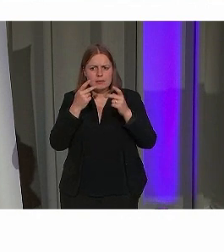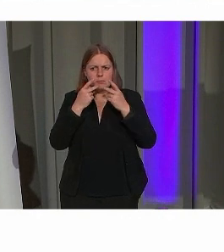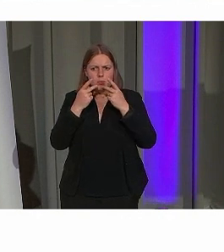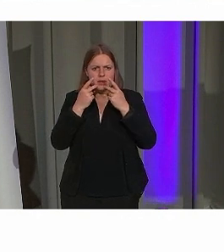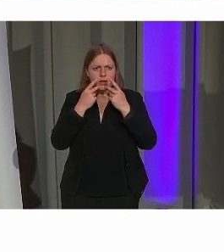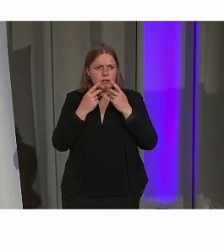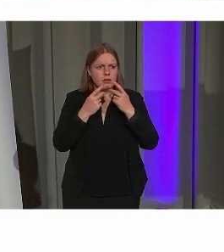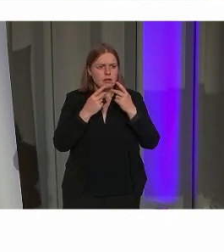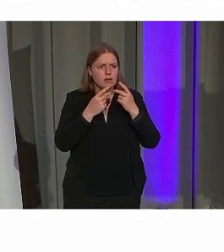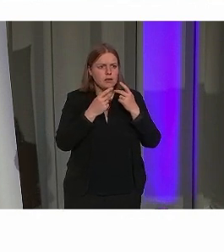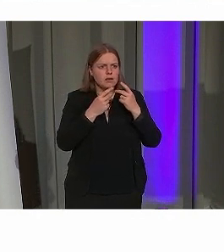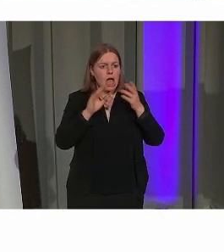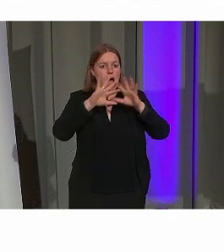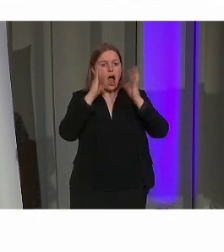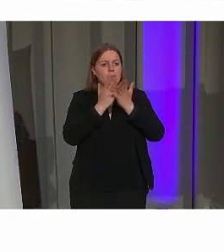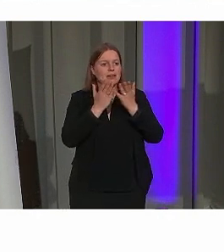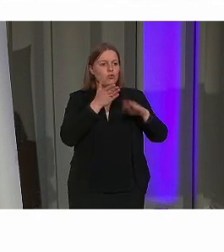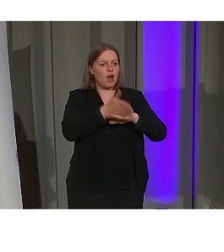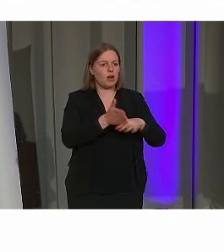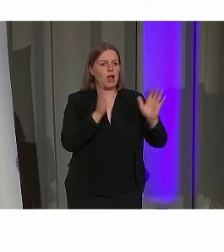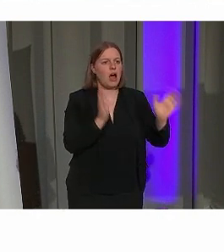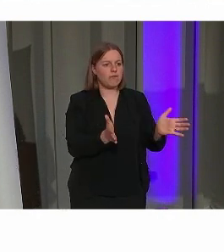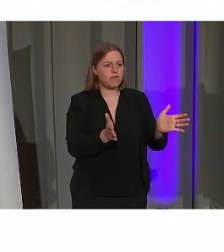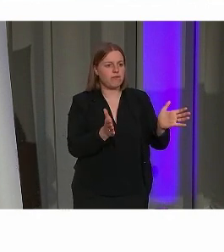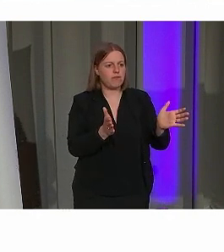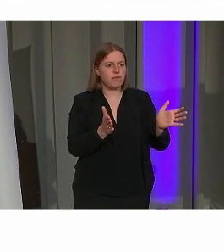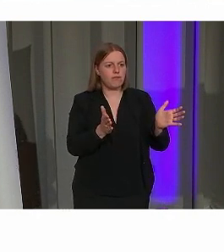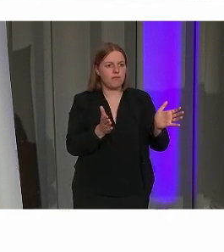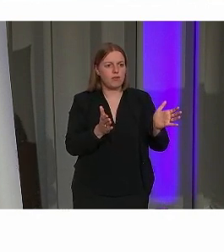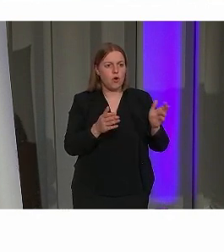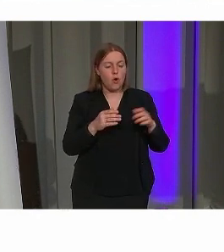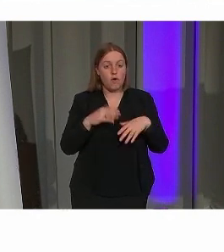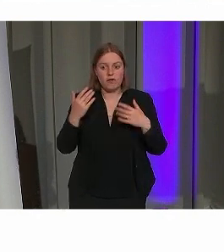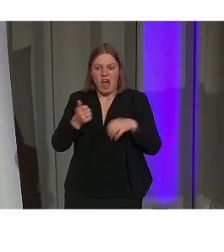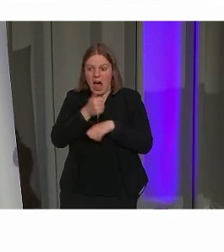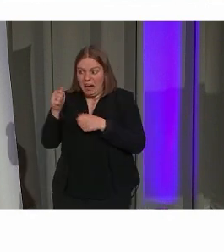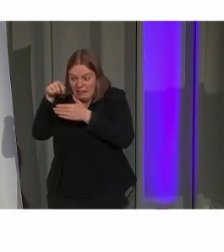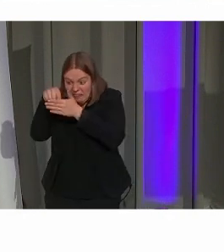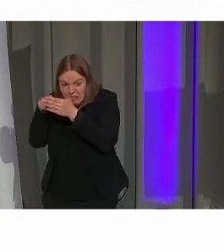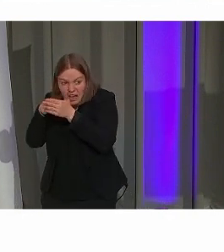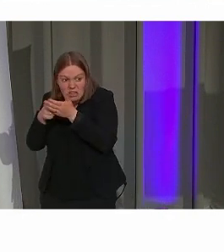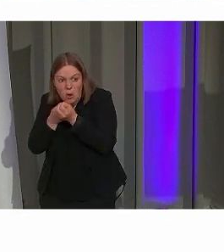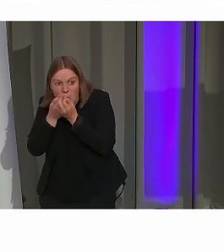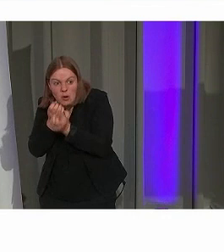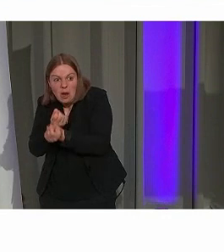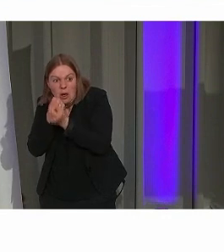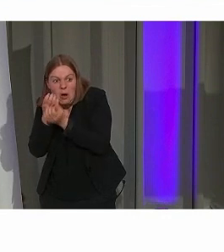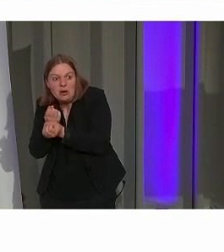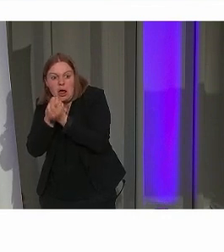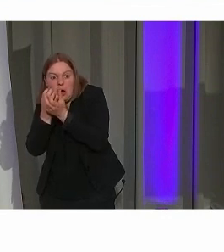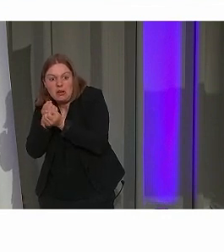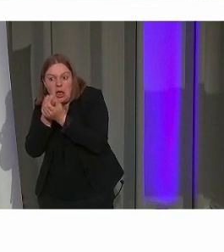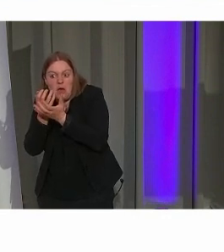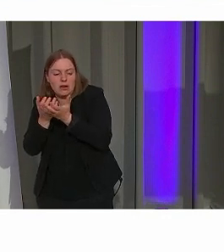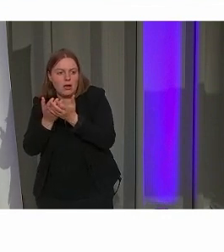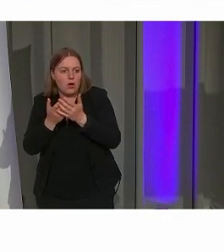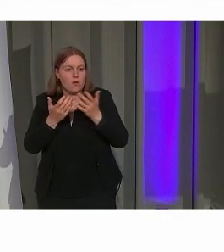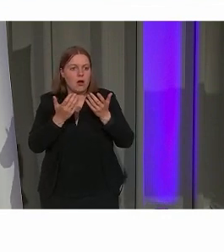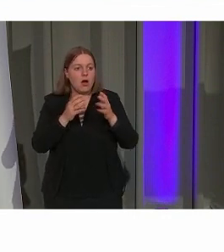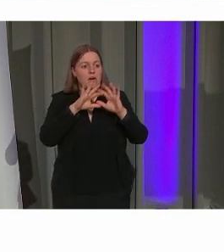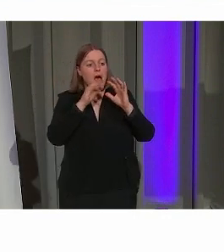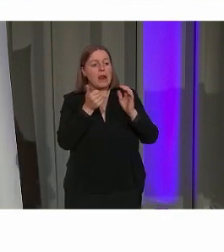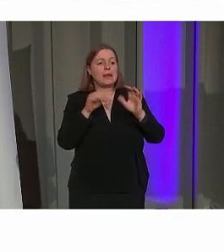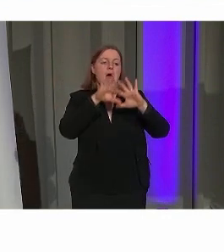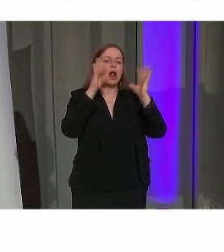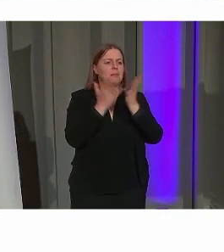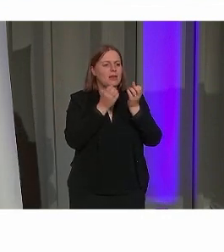one scale, and maybe explain only the details or only the general point of view, And it's important